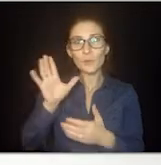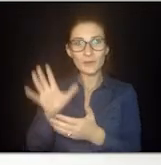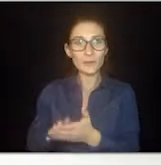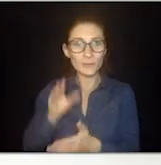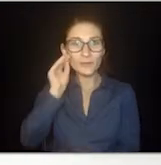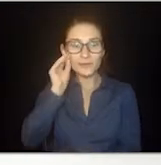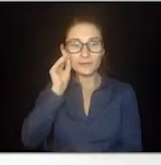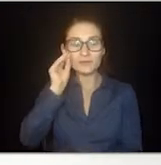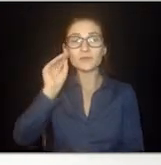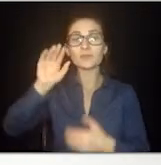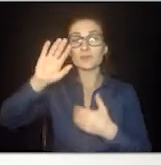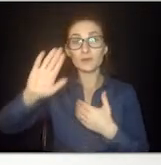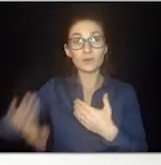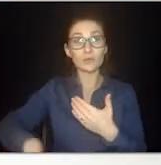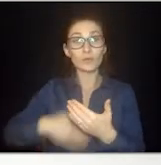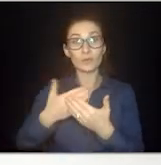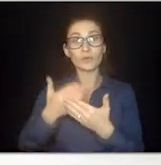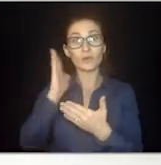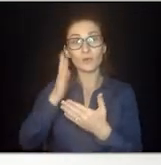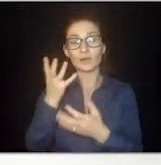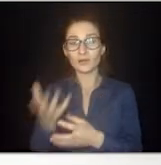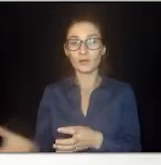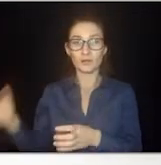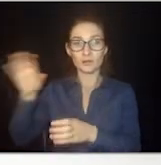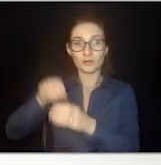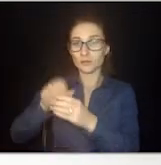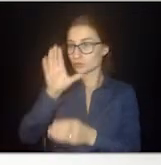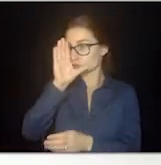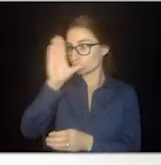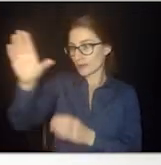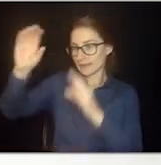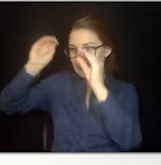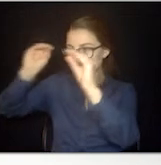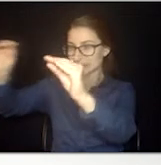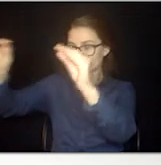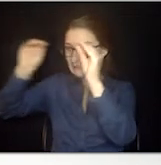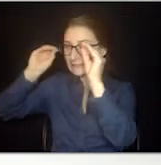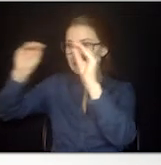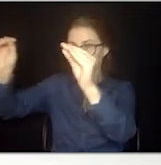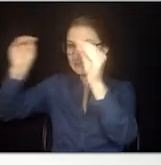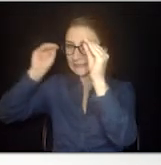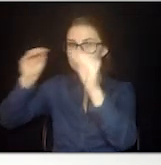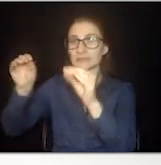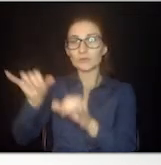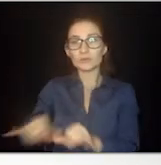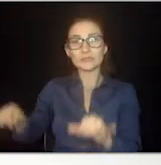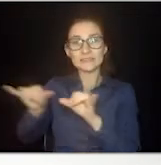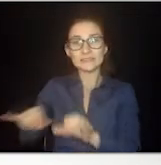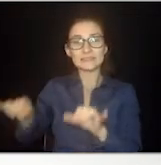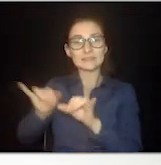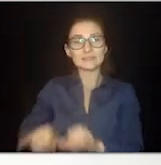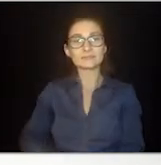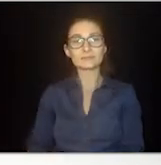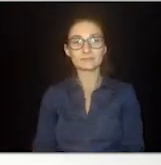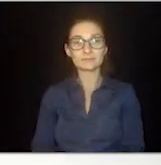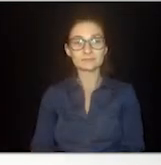all of those pieces need to be built into the direct teaching routines as well.